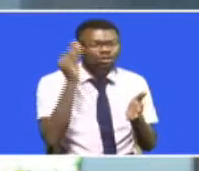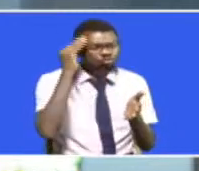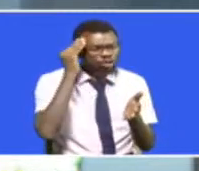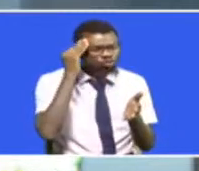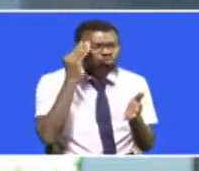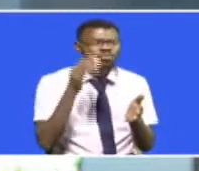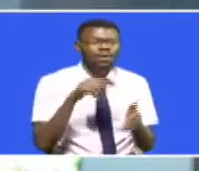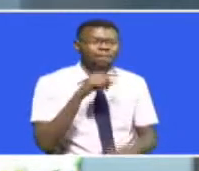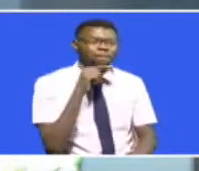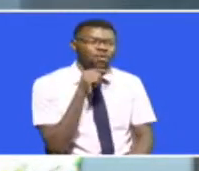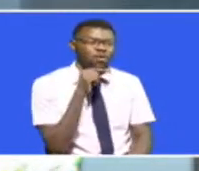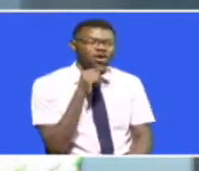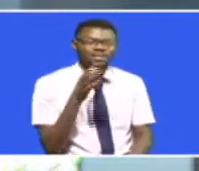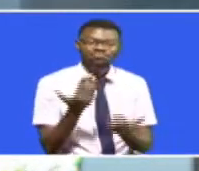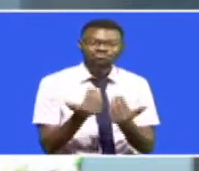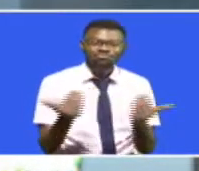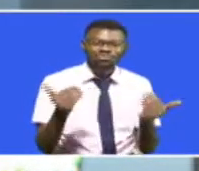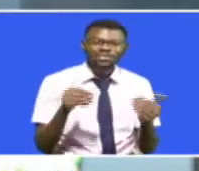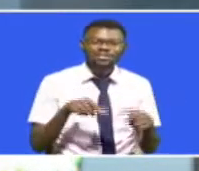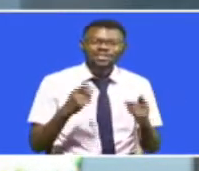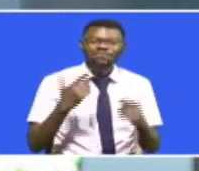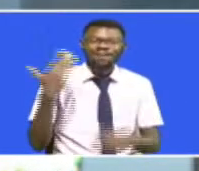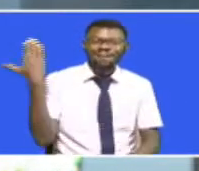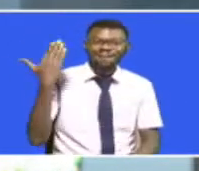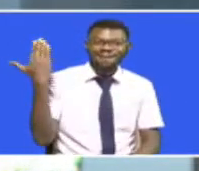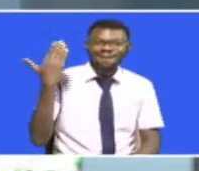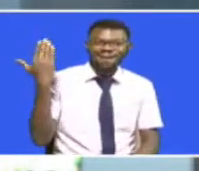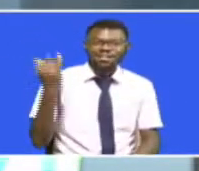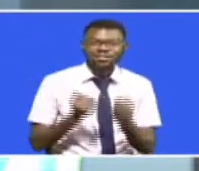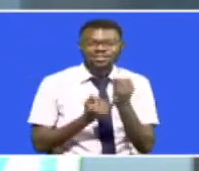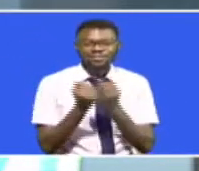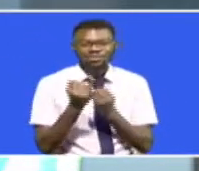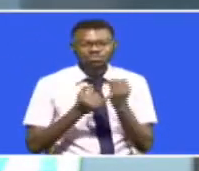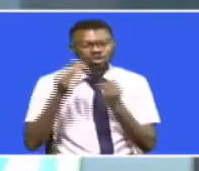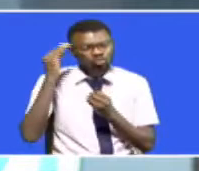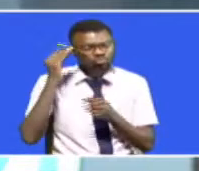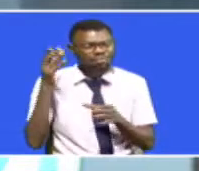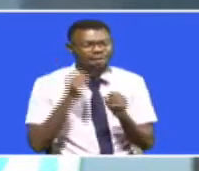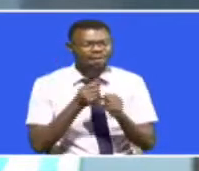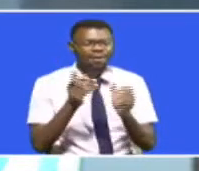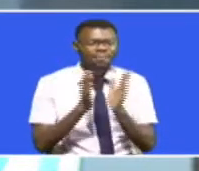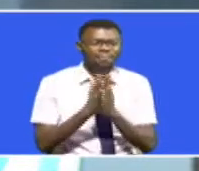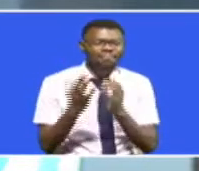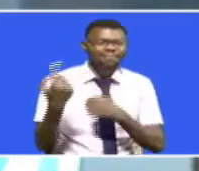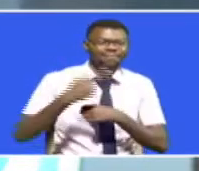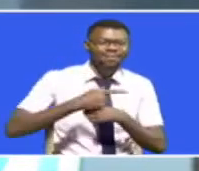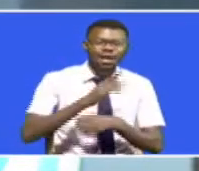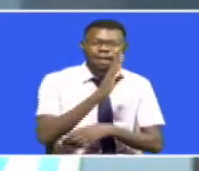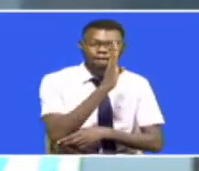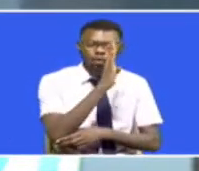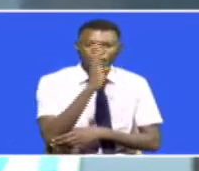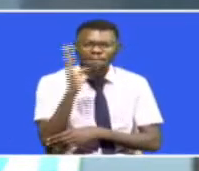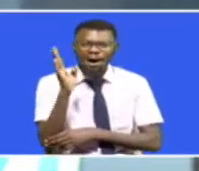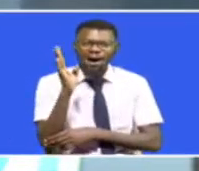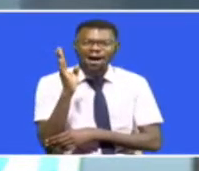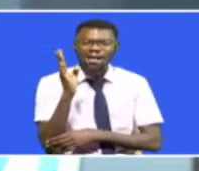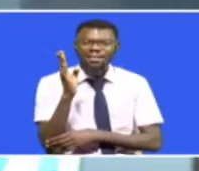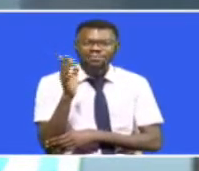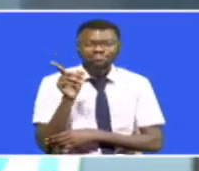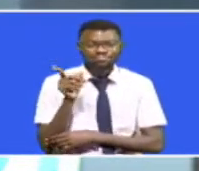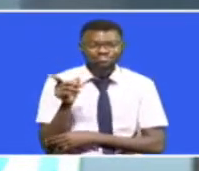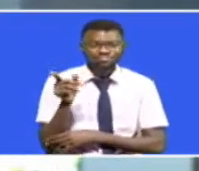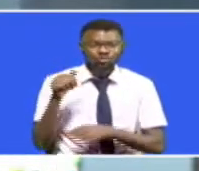child. Addressing education stakeholders Saturday during a prayer day at Bungoma Mixed Primary School in Khandui,